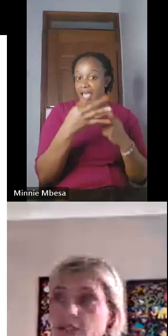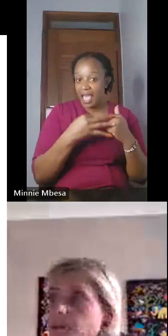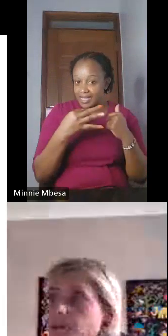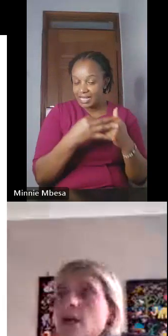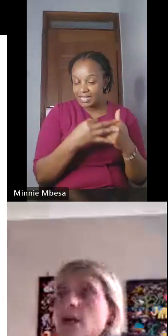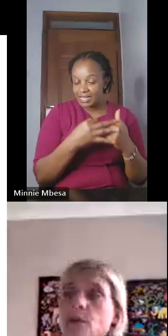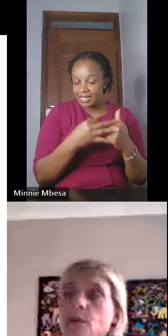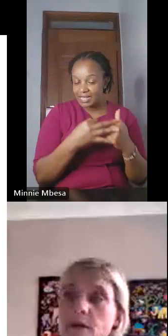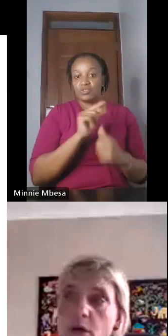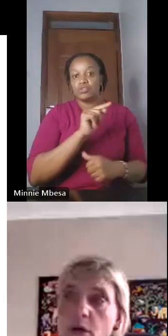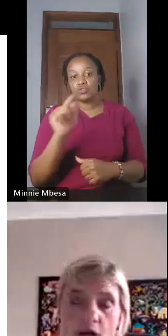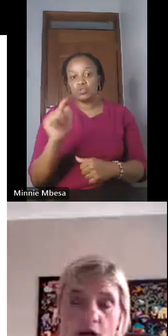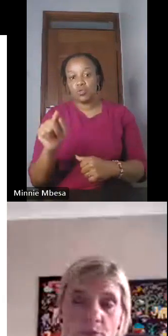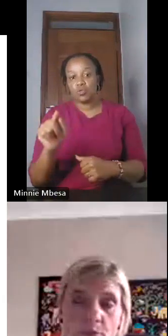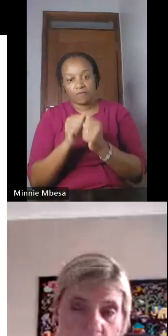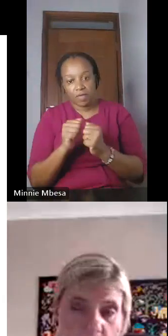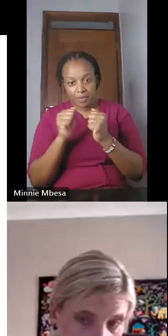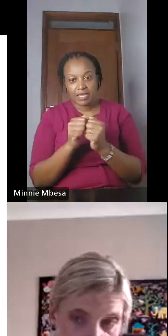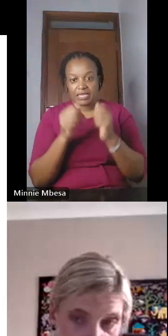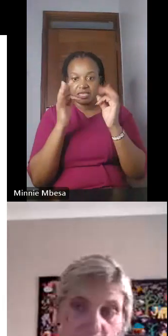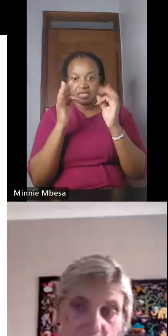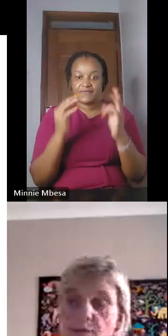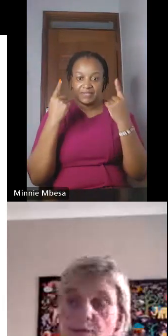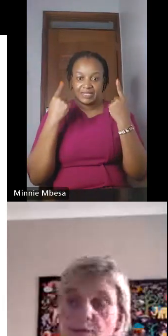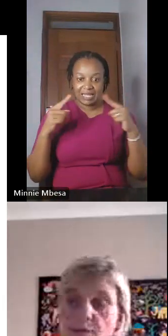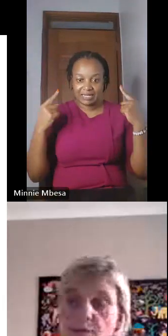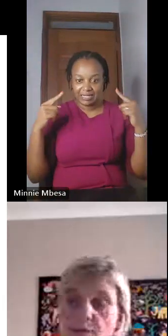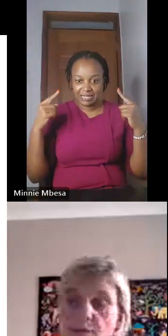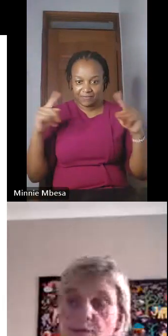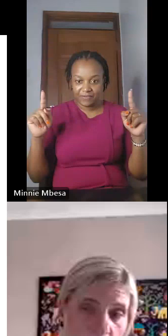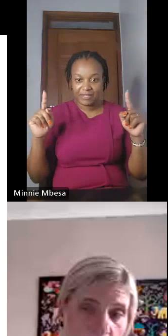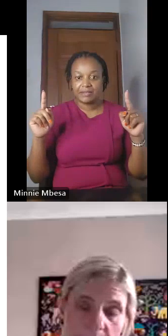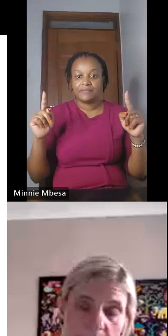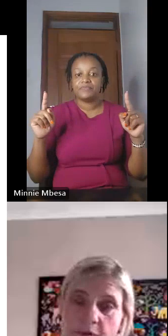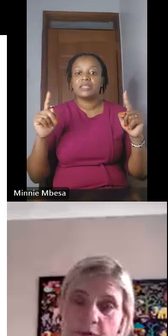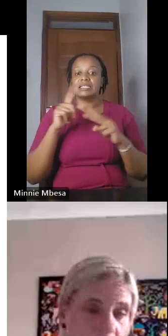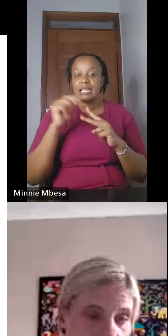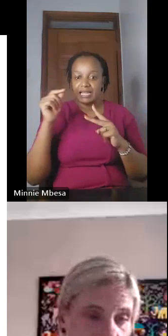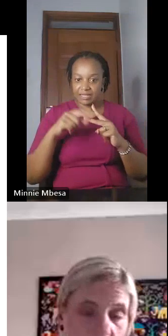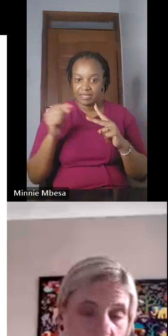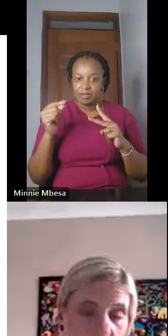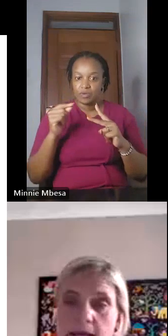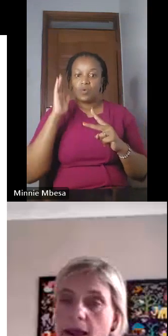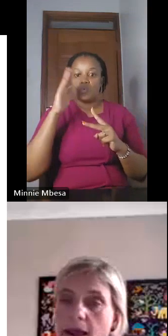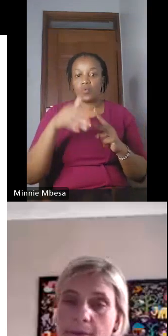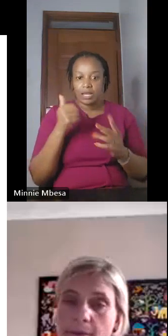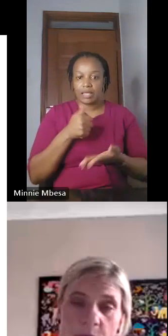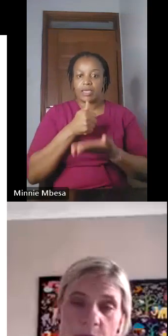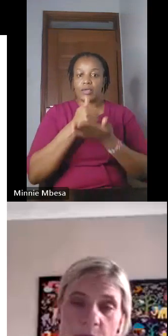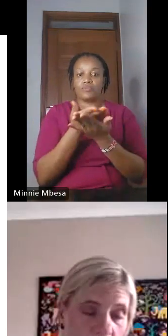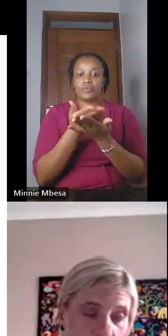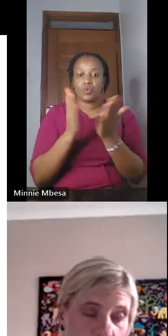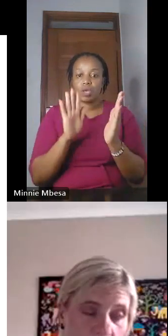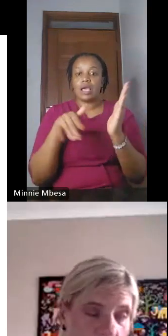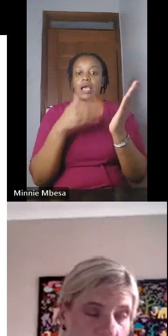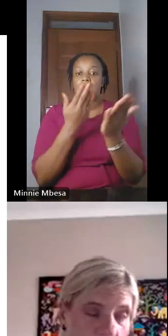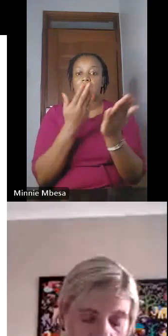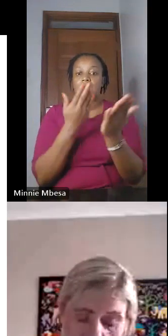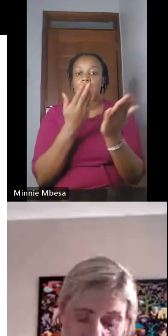a scholarship, we will work on your mobilization. So in other words, we will help you apply for your visa. We will